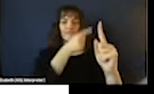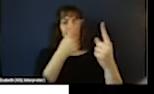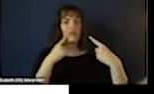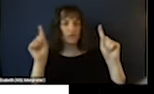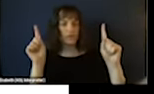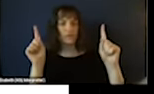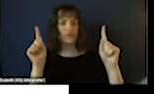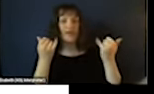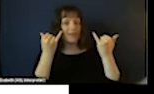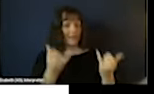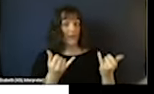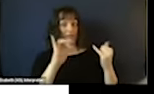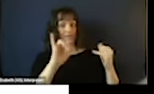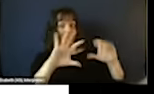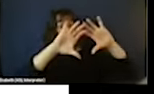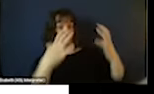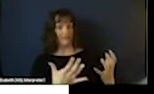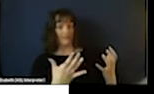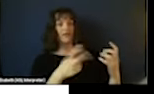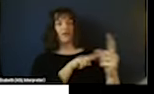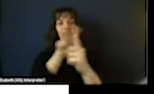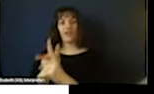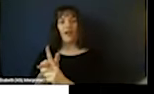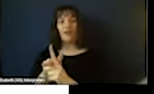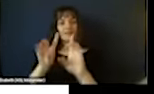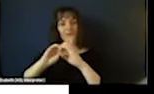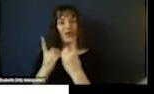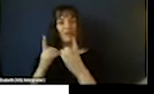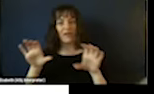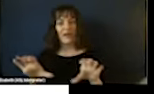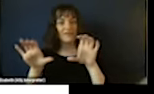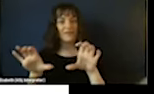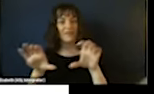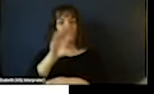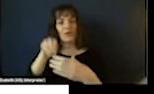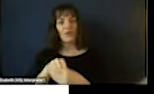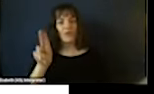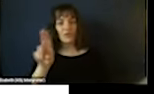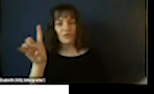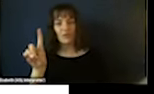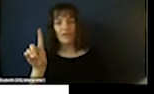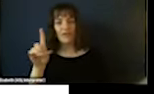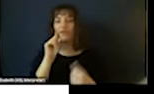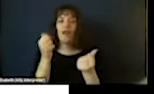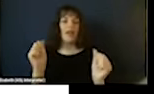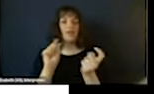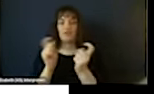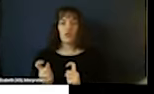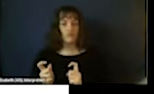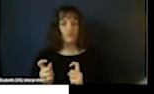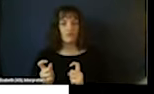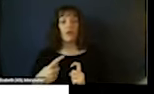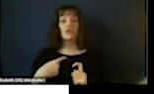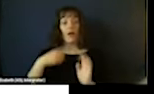to evaluate department activities and incorporate universal design into any changes that you make. So I've come up with